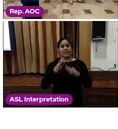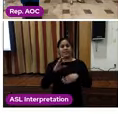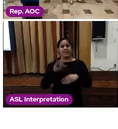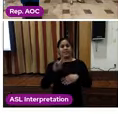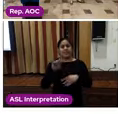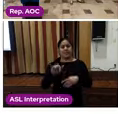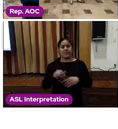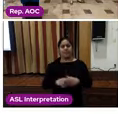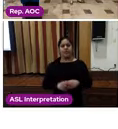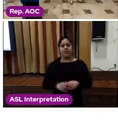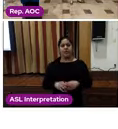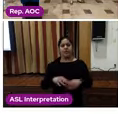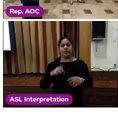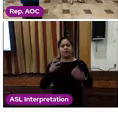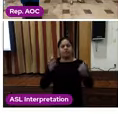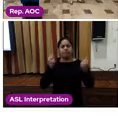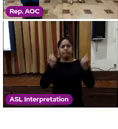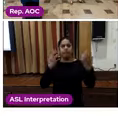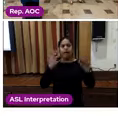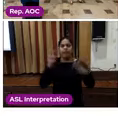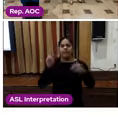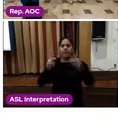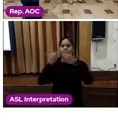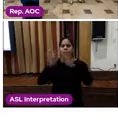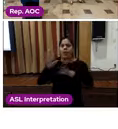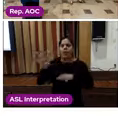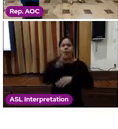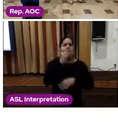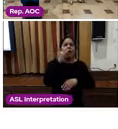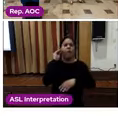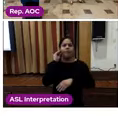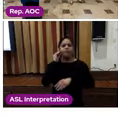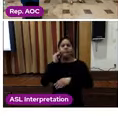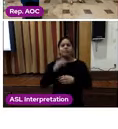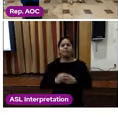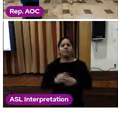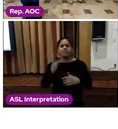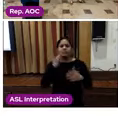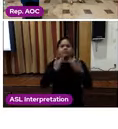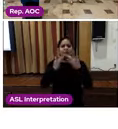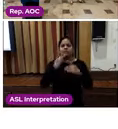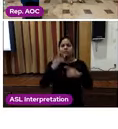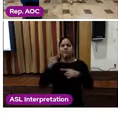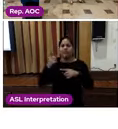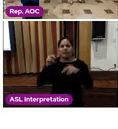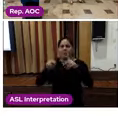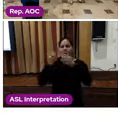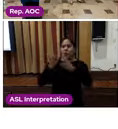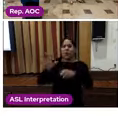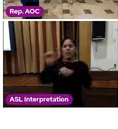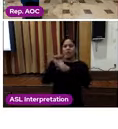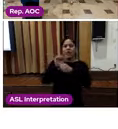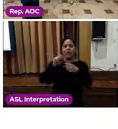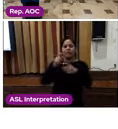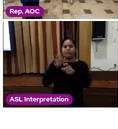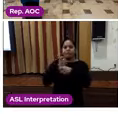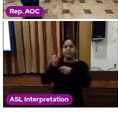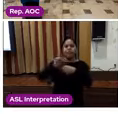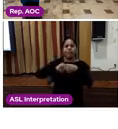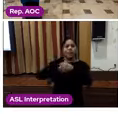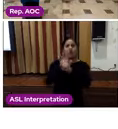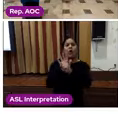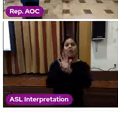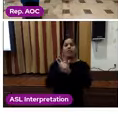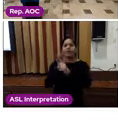happening as a result of a lot of the suffering due to COVID and the economic fallout of